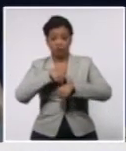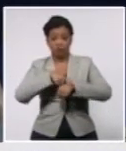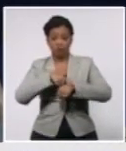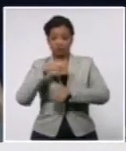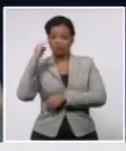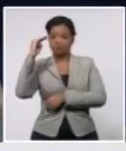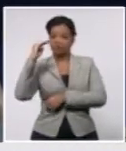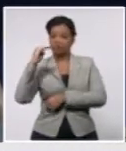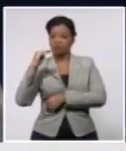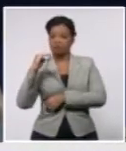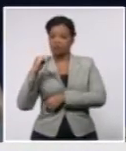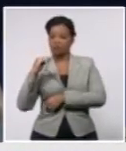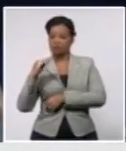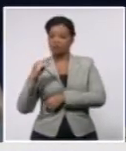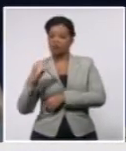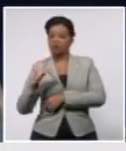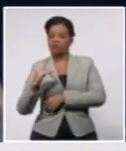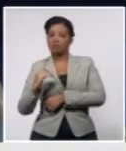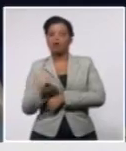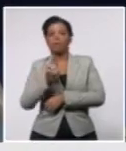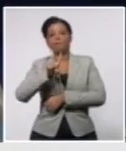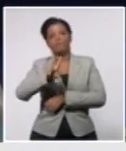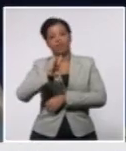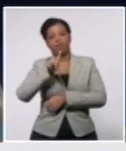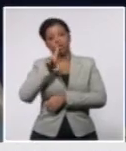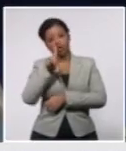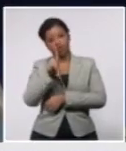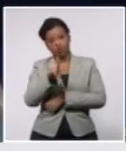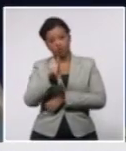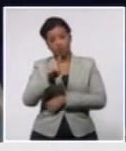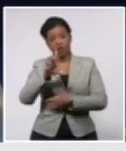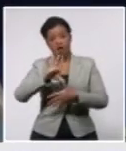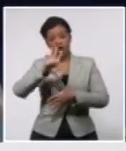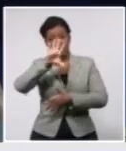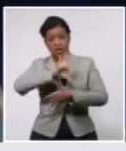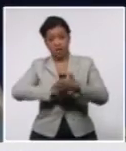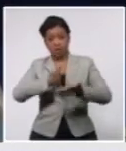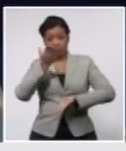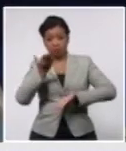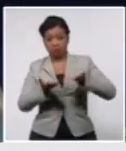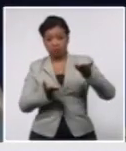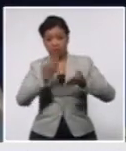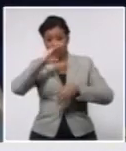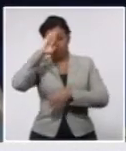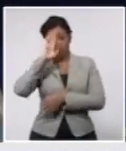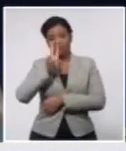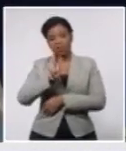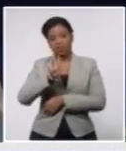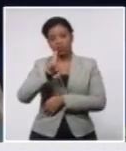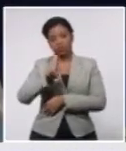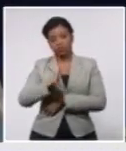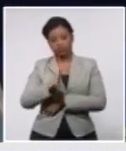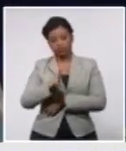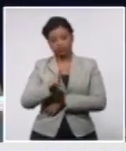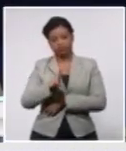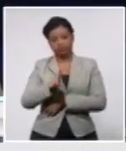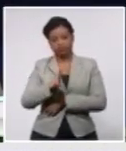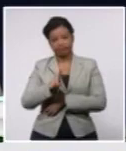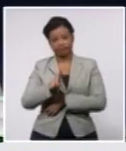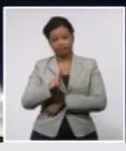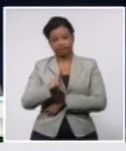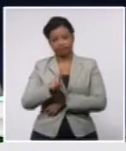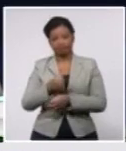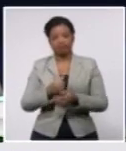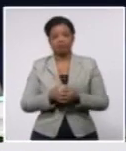104th place in the world in terms of comparative fatality and active cases. And the United